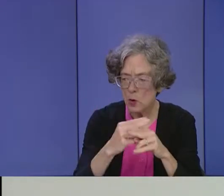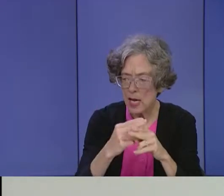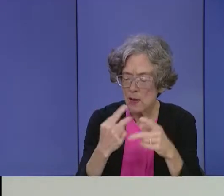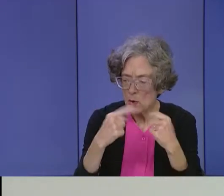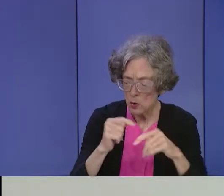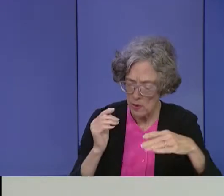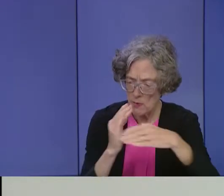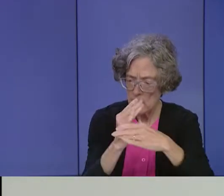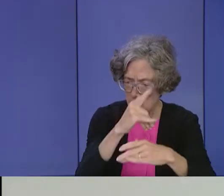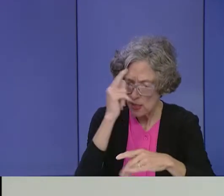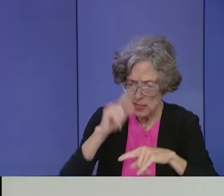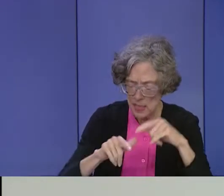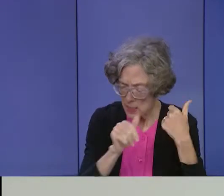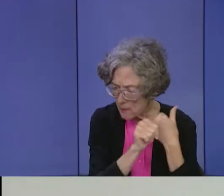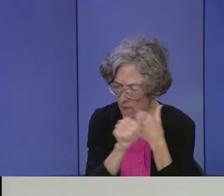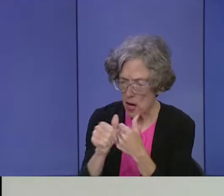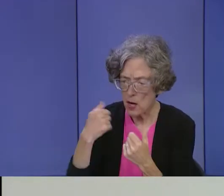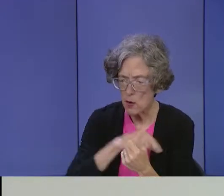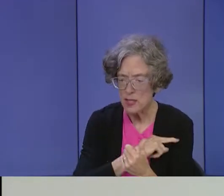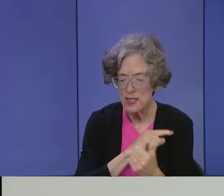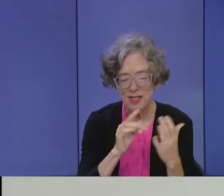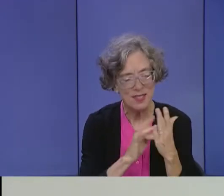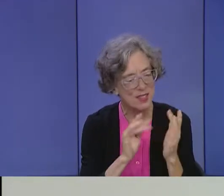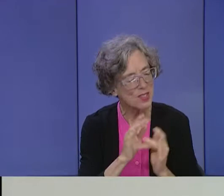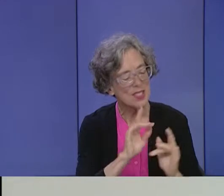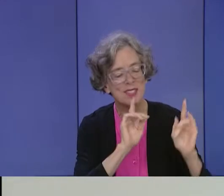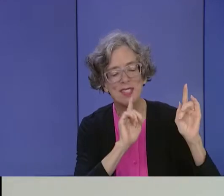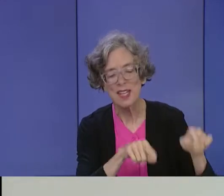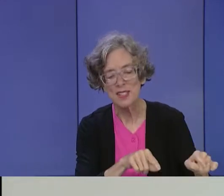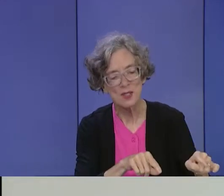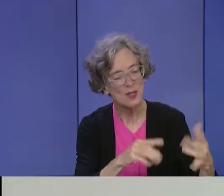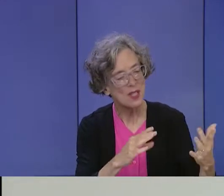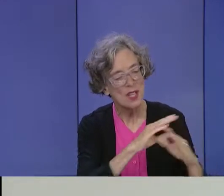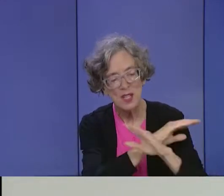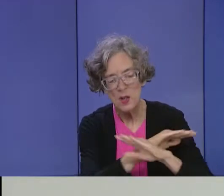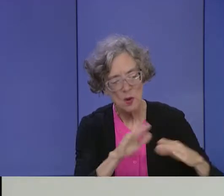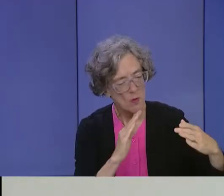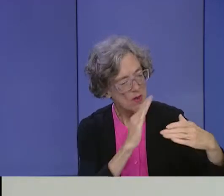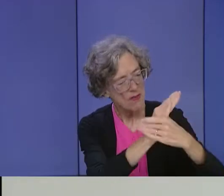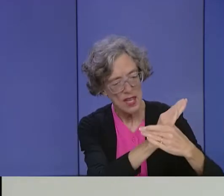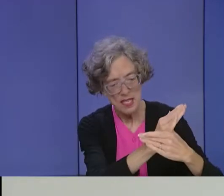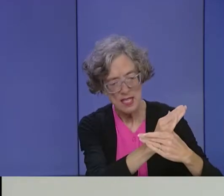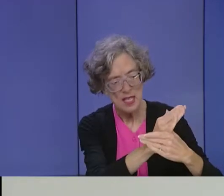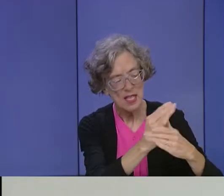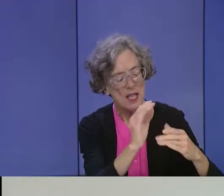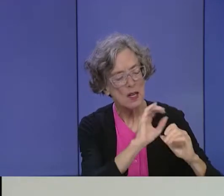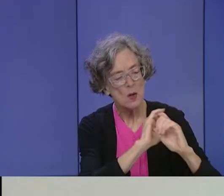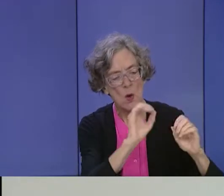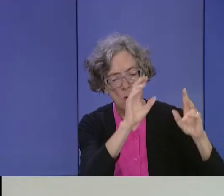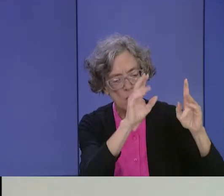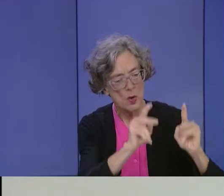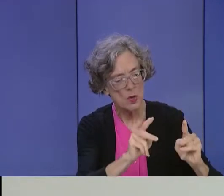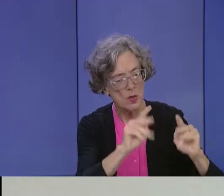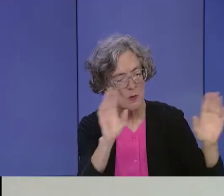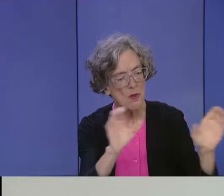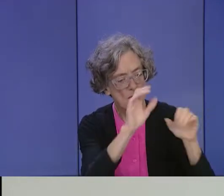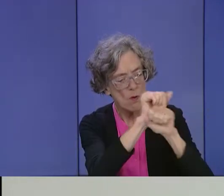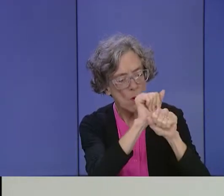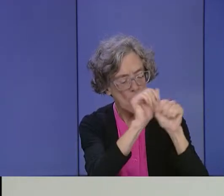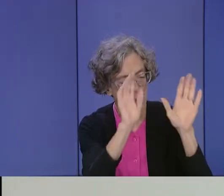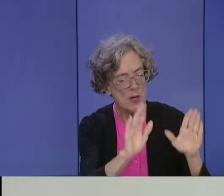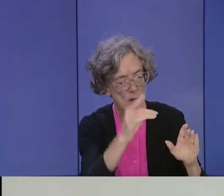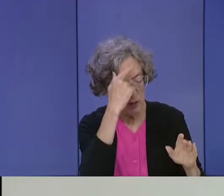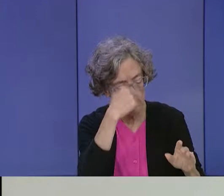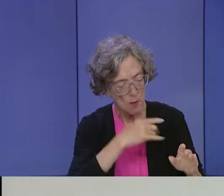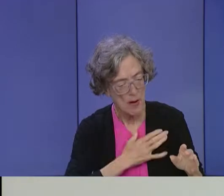he does not follow us. Jesus replied, Do not prevent him. There is no one who performs a mighty deed in my